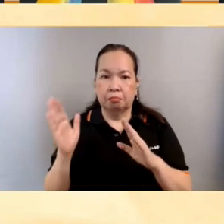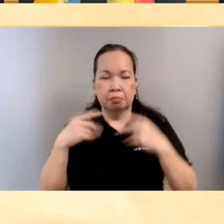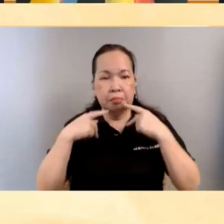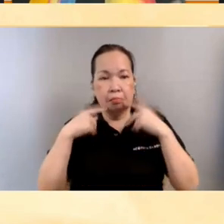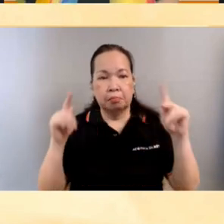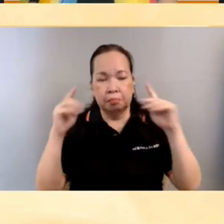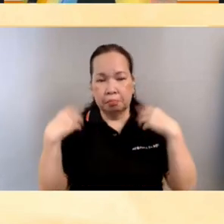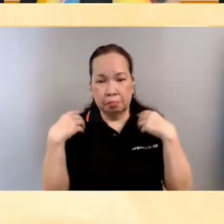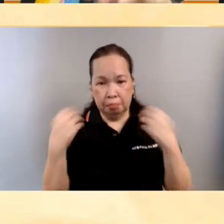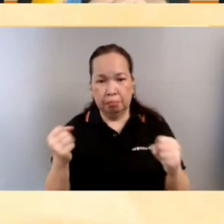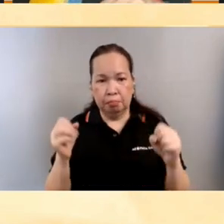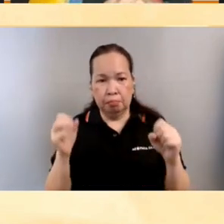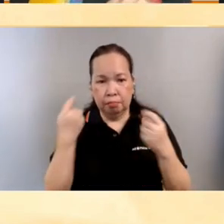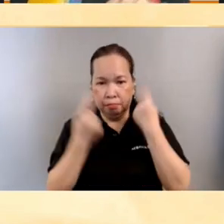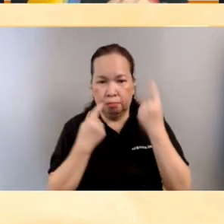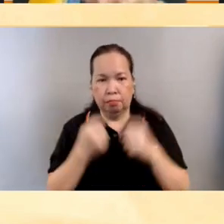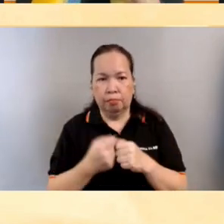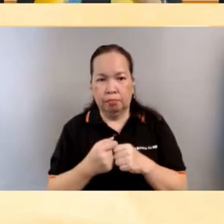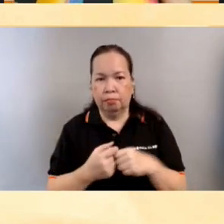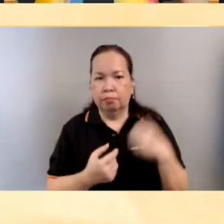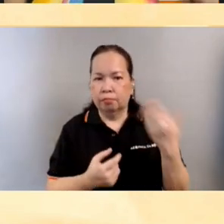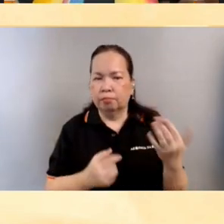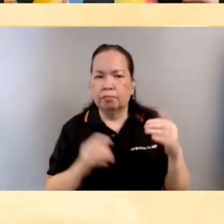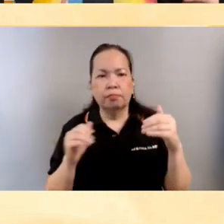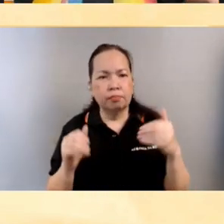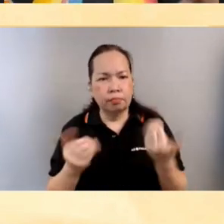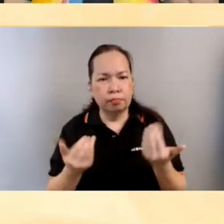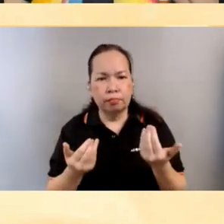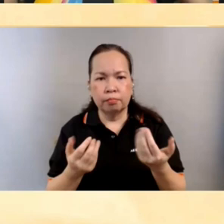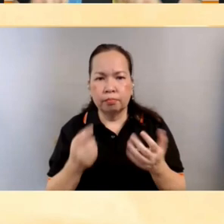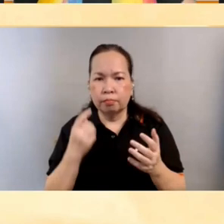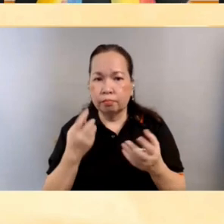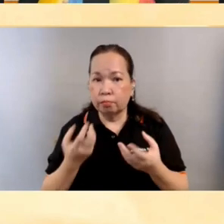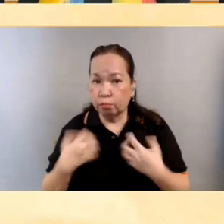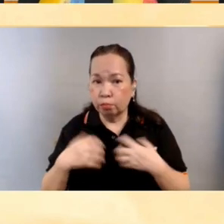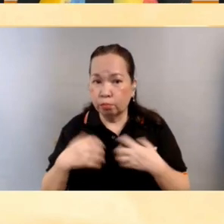issue. Okay, let's go to the strategies for recovery and healing. I have only 10 slides, so